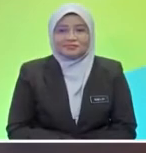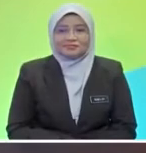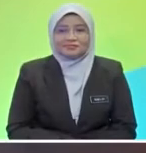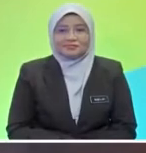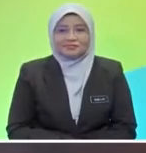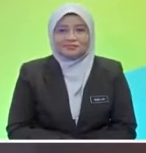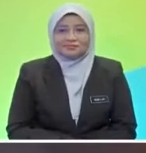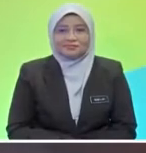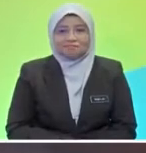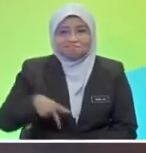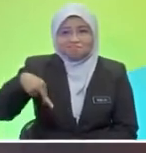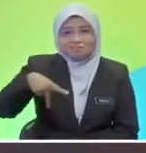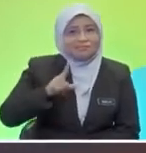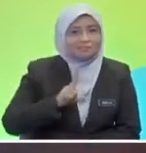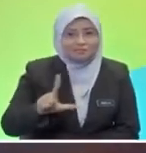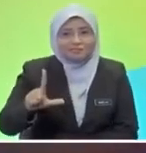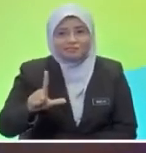Okay, walk faster. Faster.